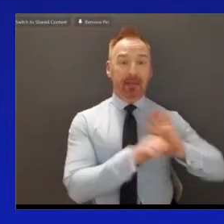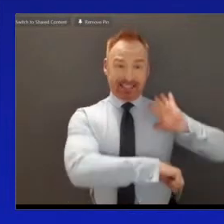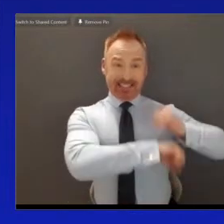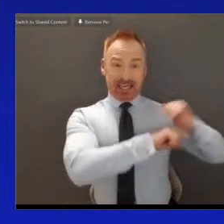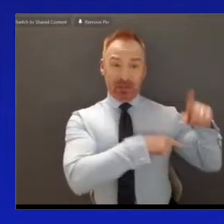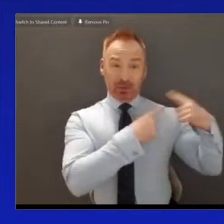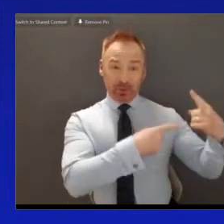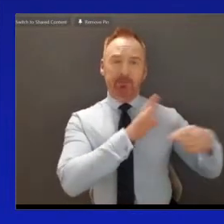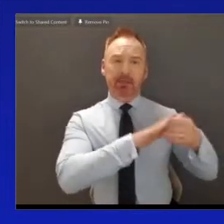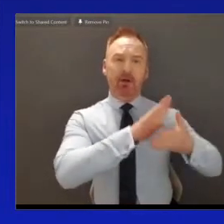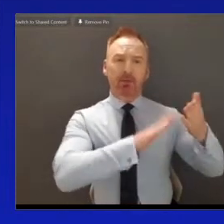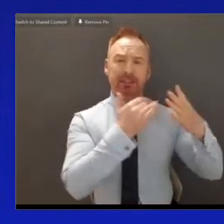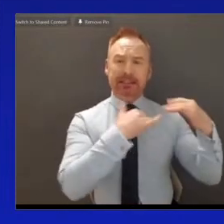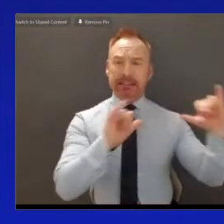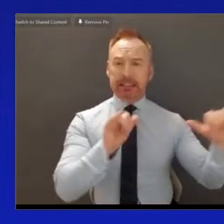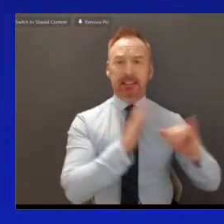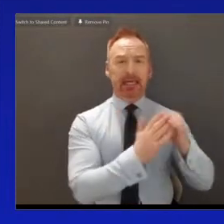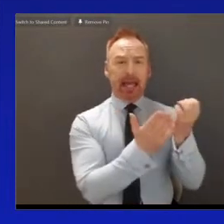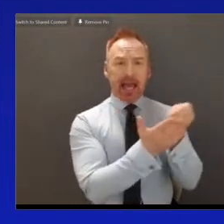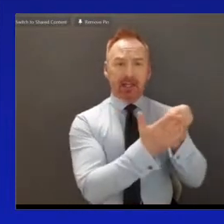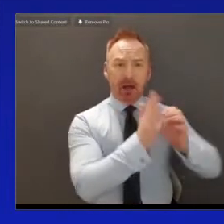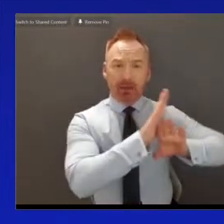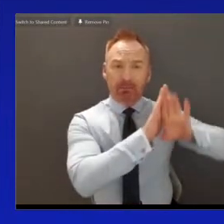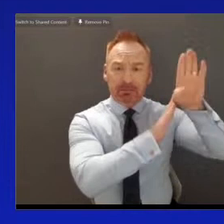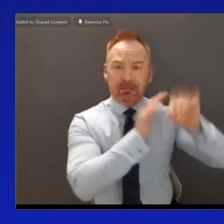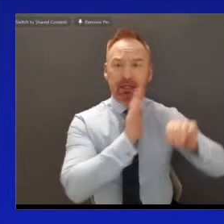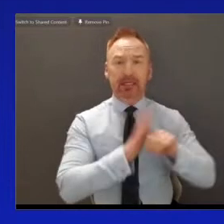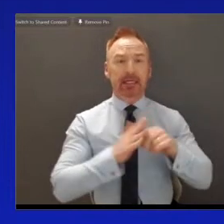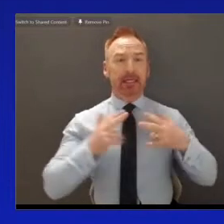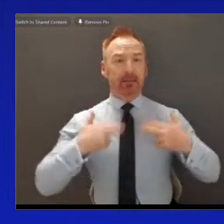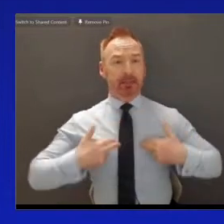namely the economic recovery, human needs, people, and service.